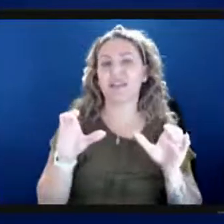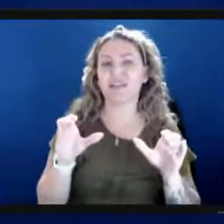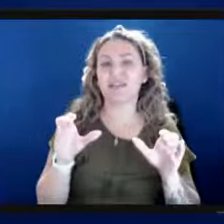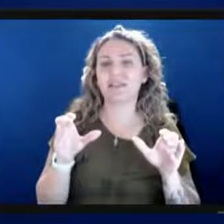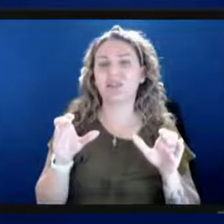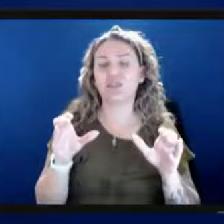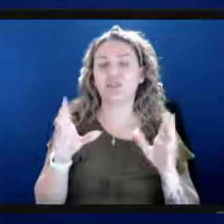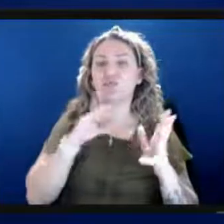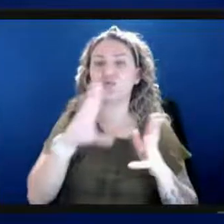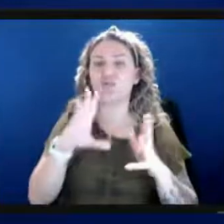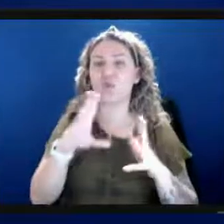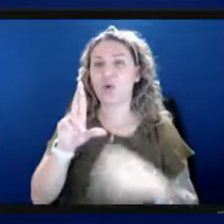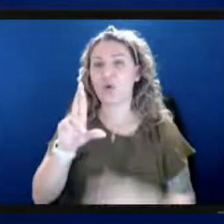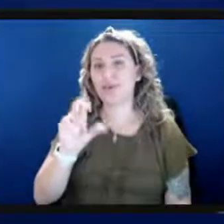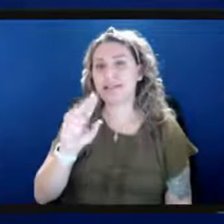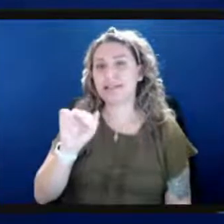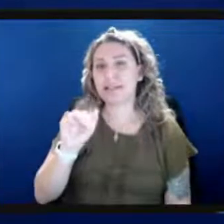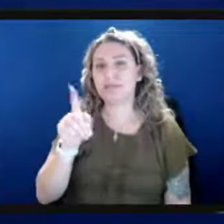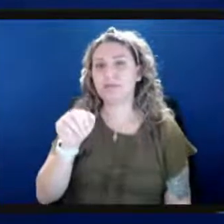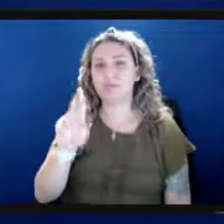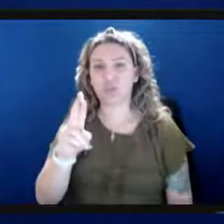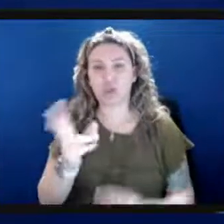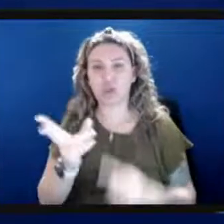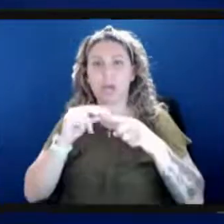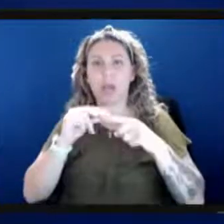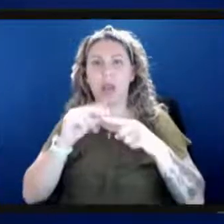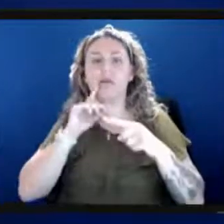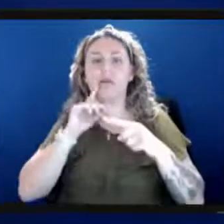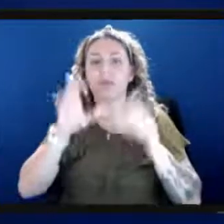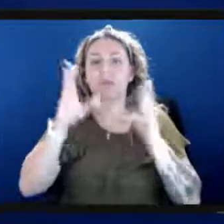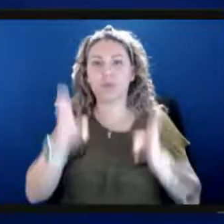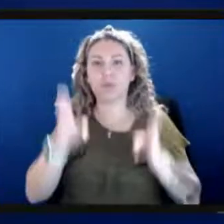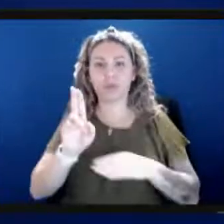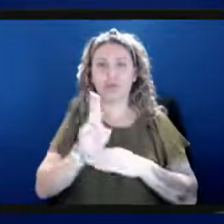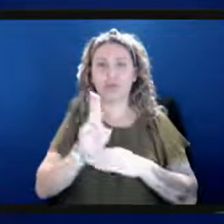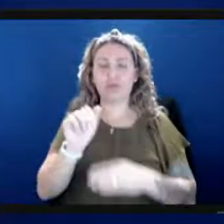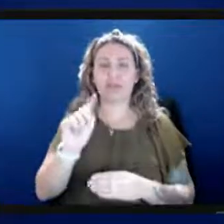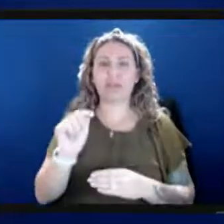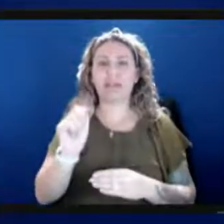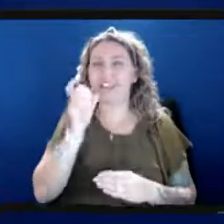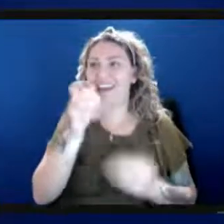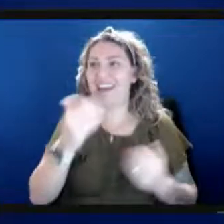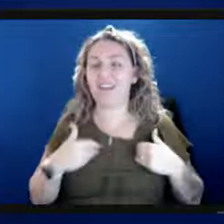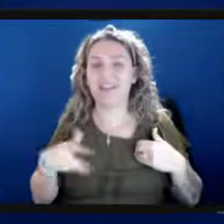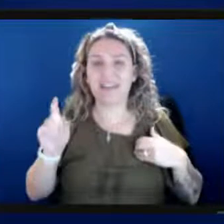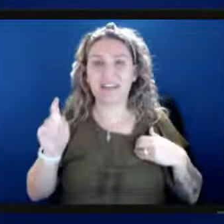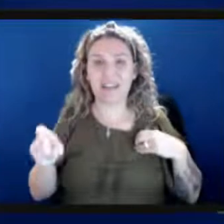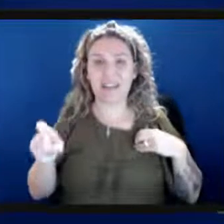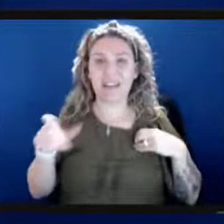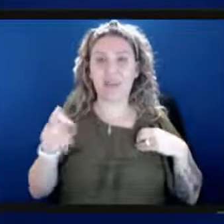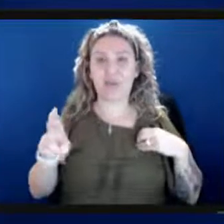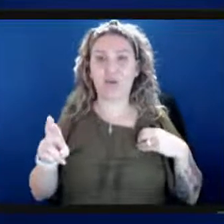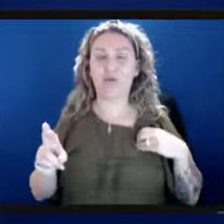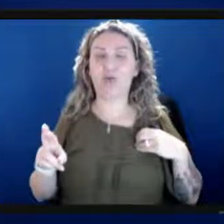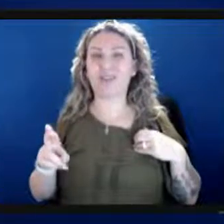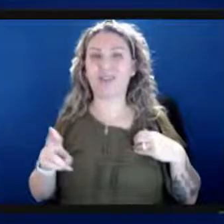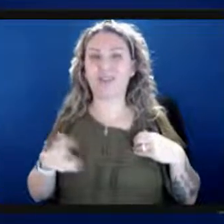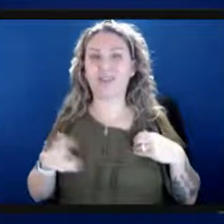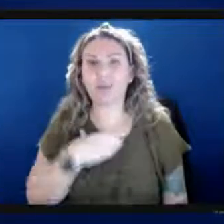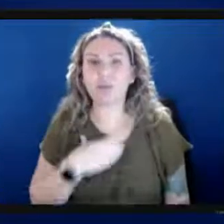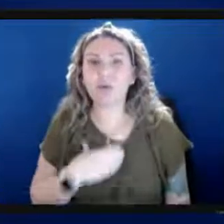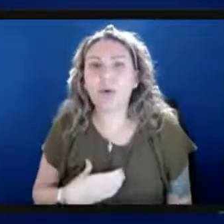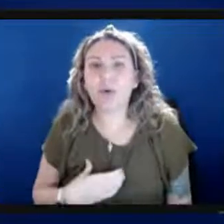receptor, so the patients or the person using it does not have the need or does not have the craving, does not have